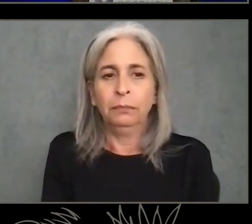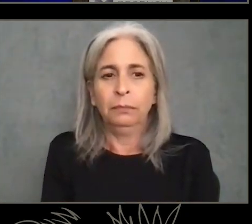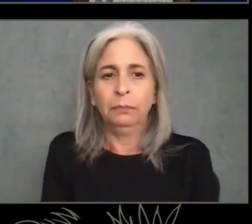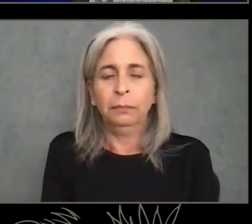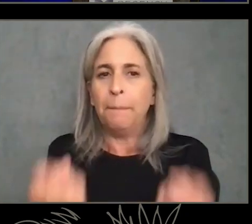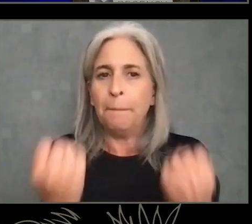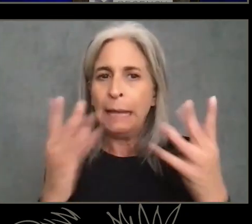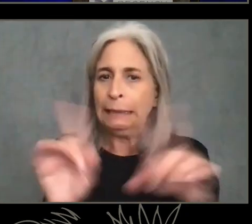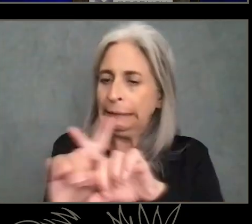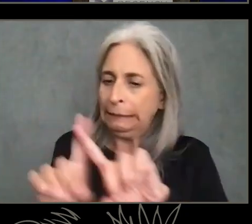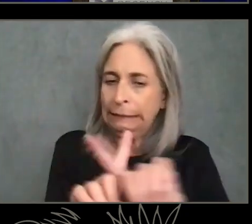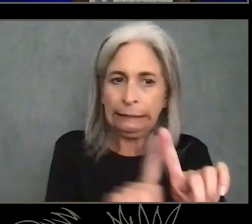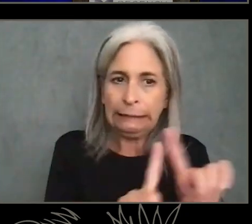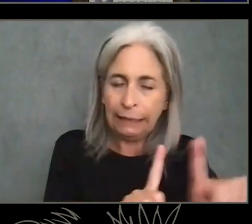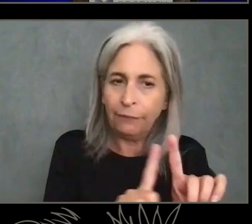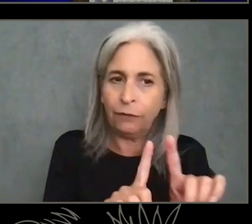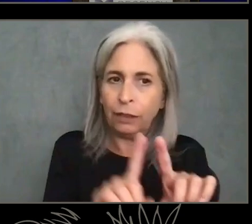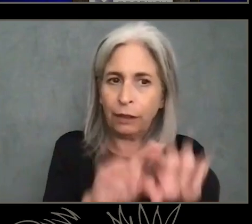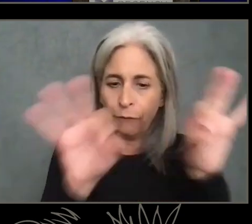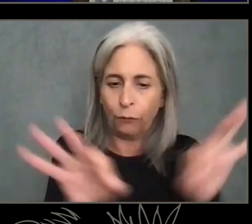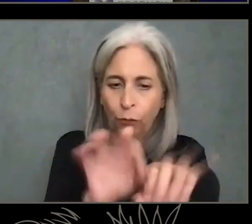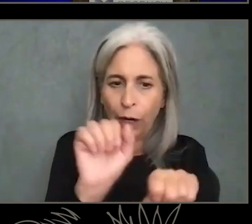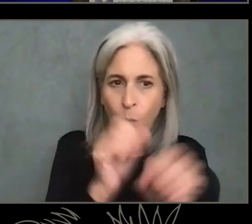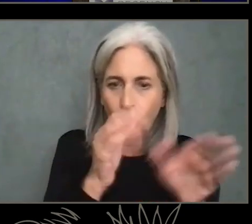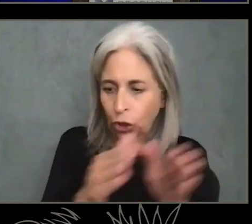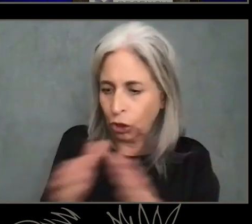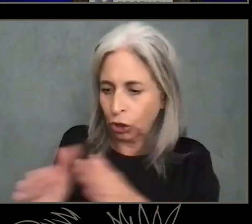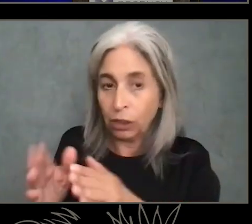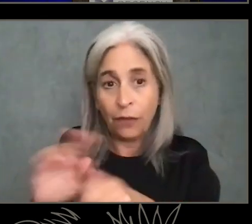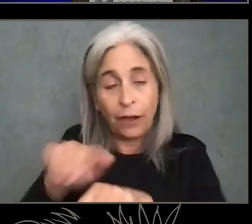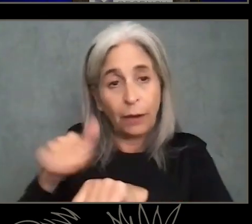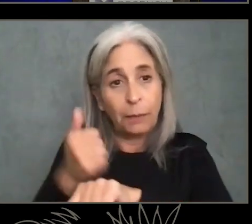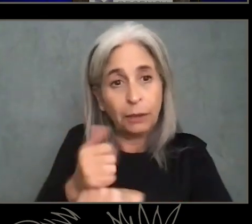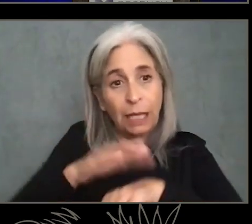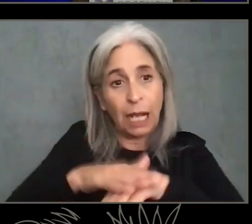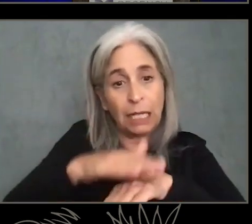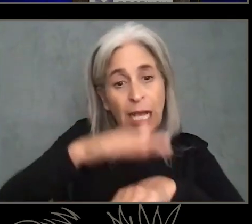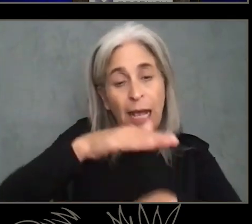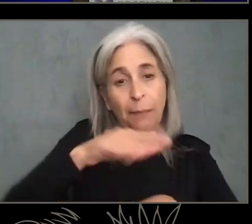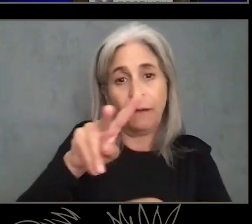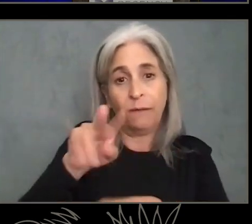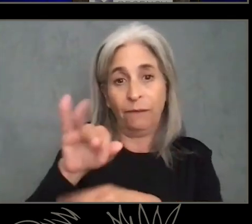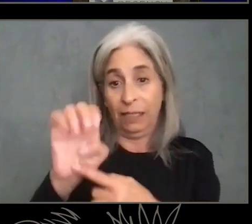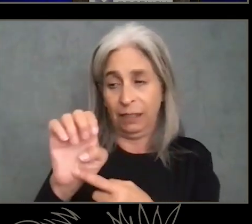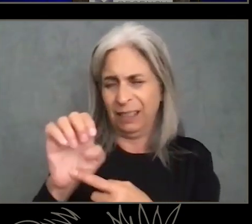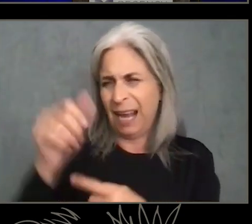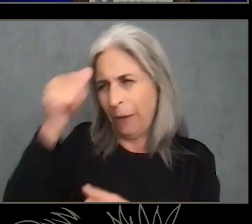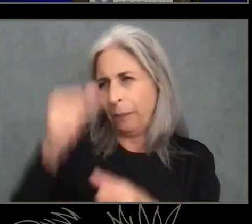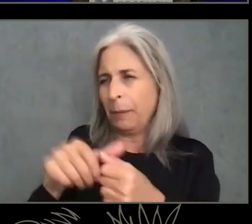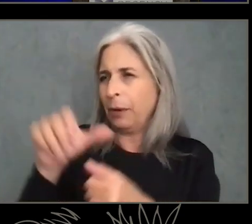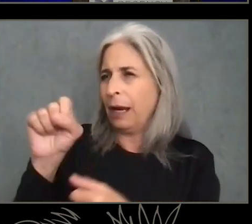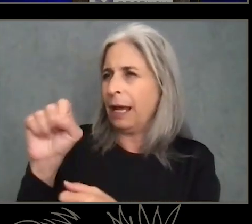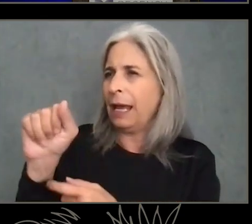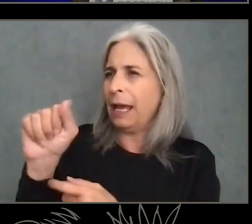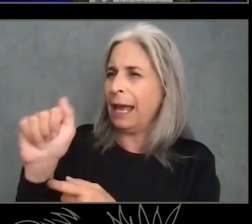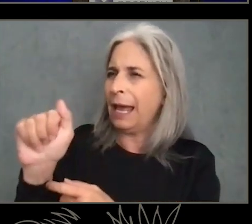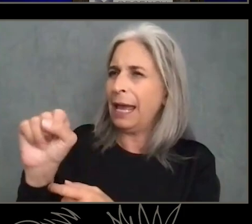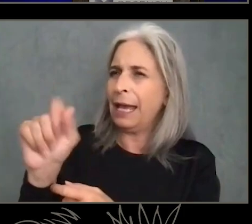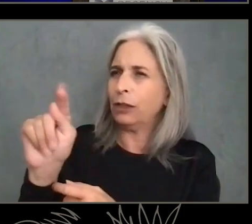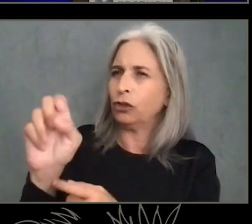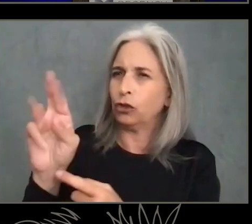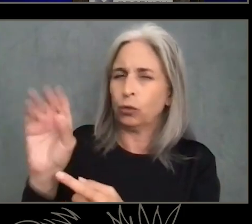There are many different frameworks out there that are built on top of Vite. I remember Astro was one